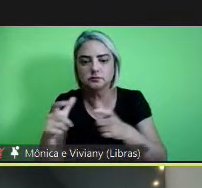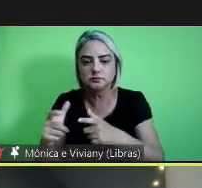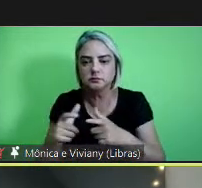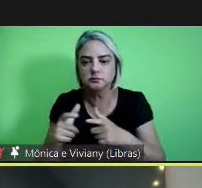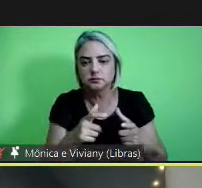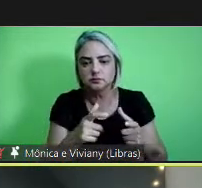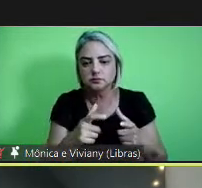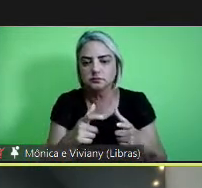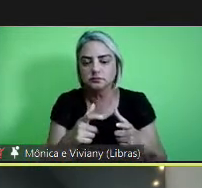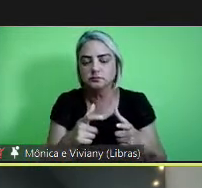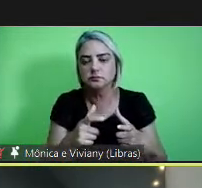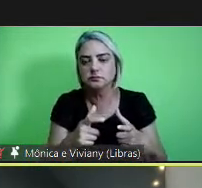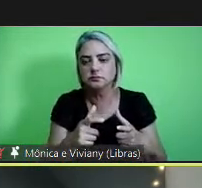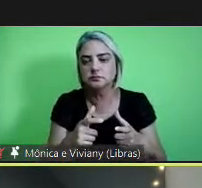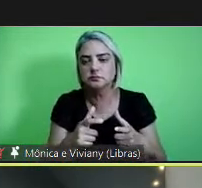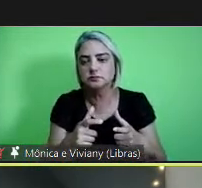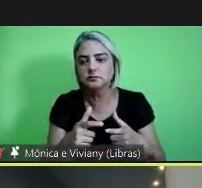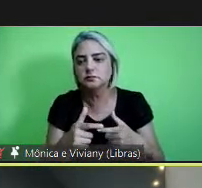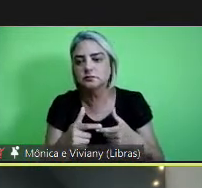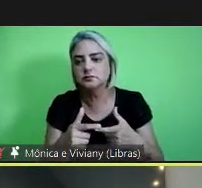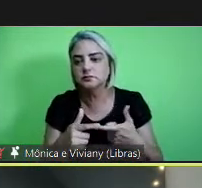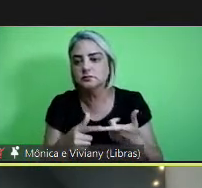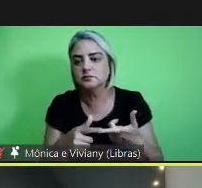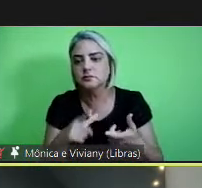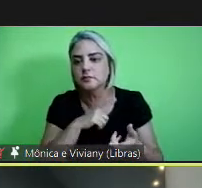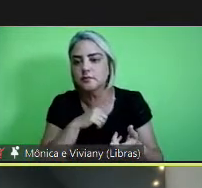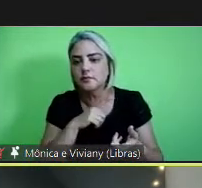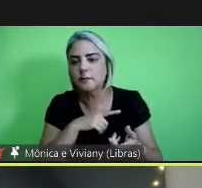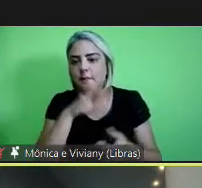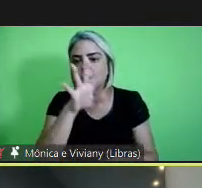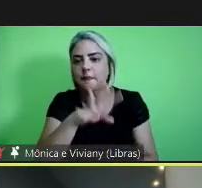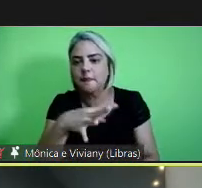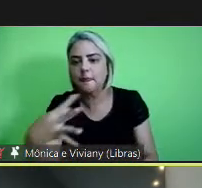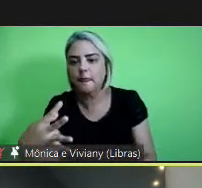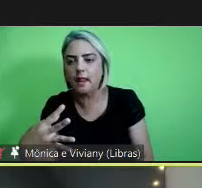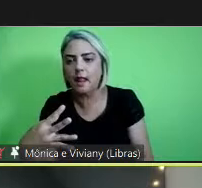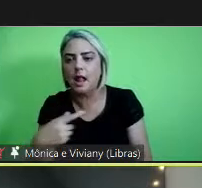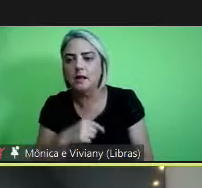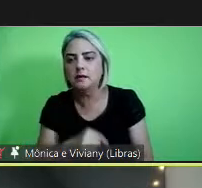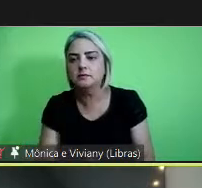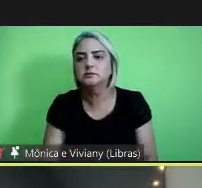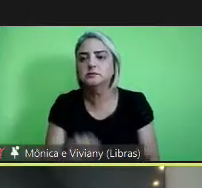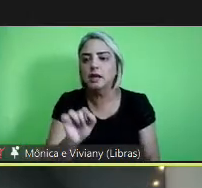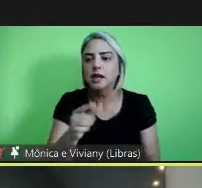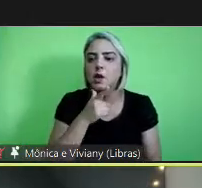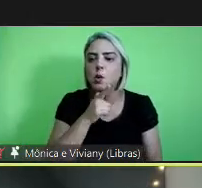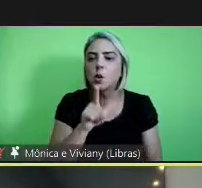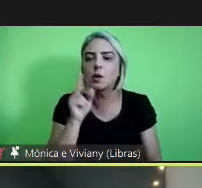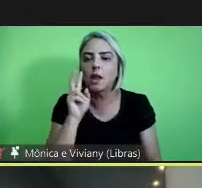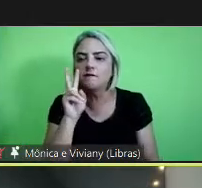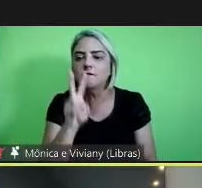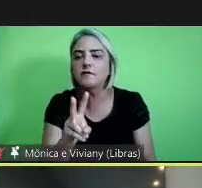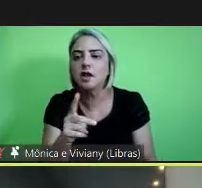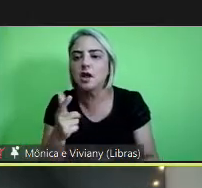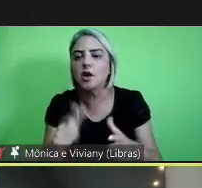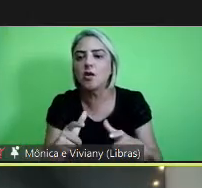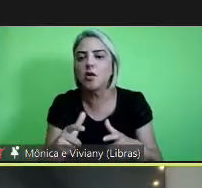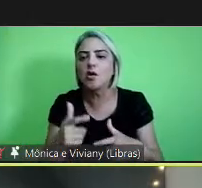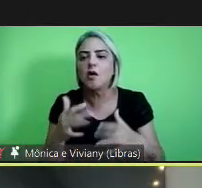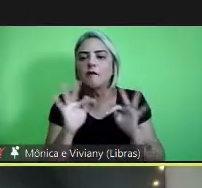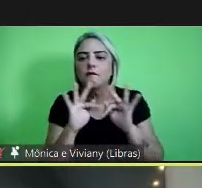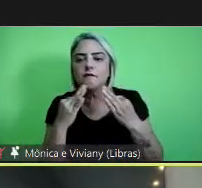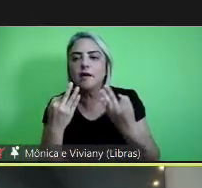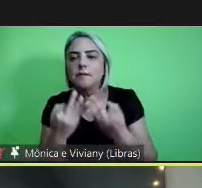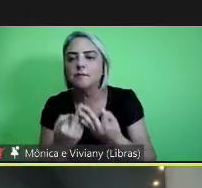they can show which kind of food is available in the surroundings of your city